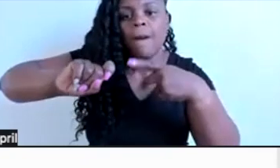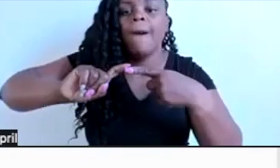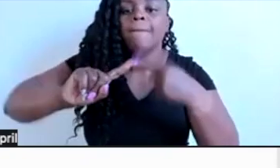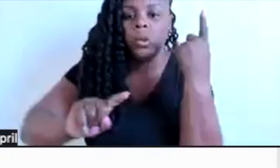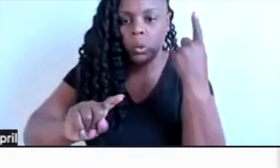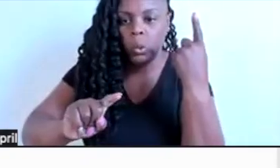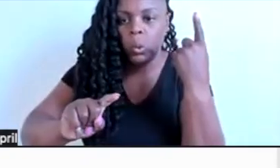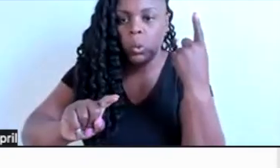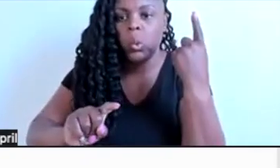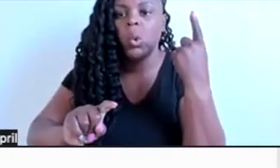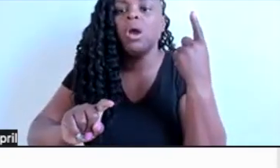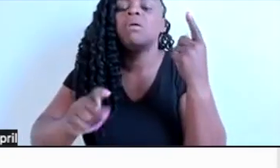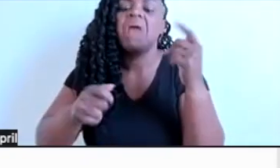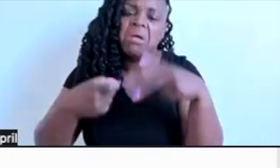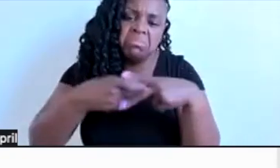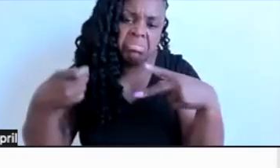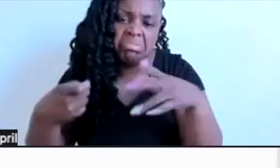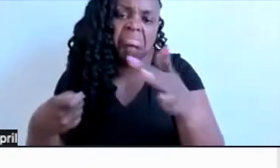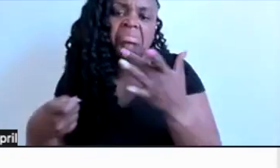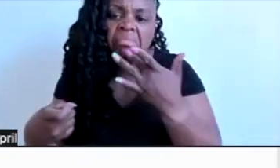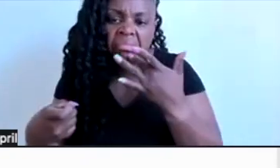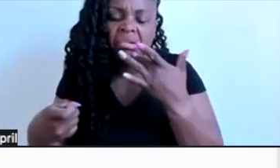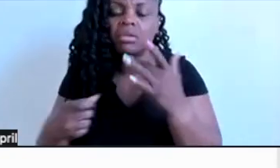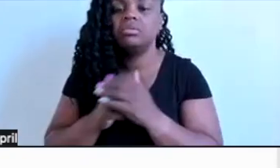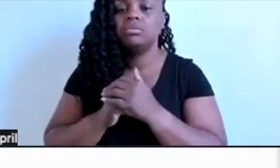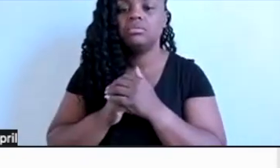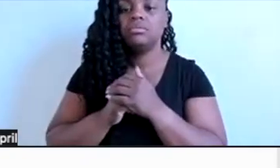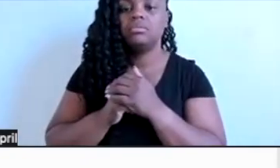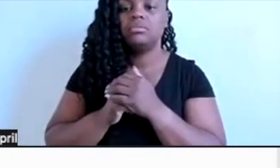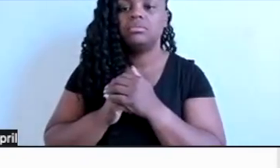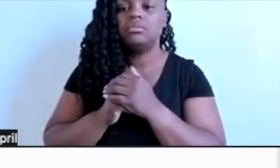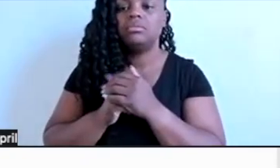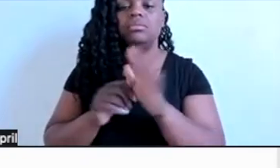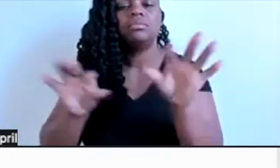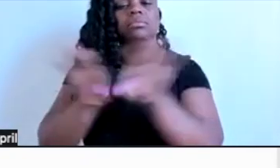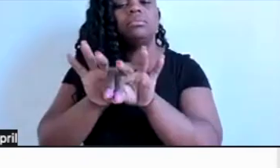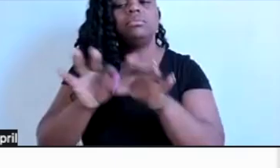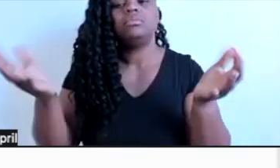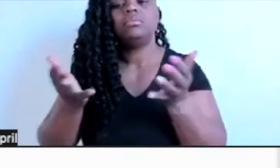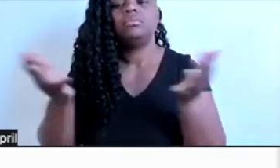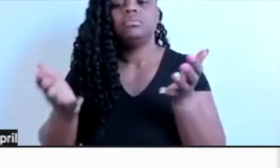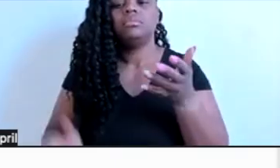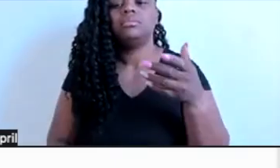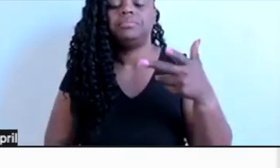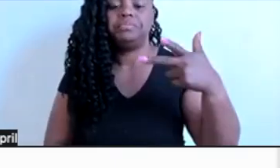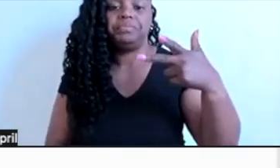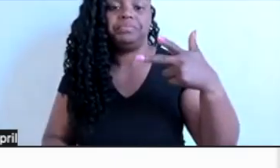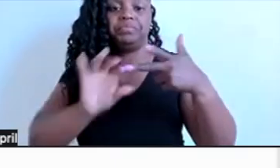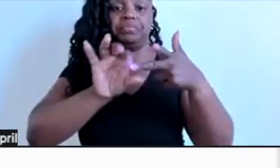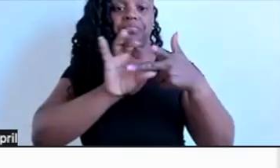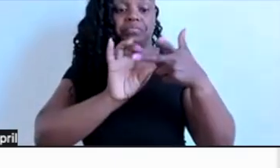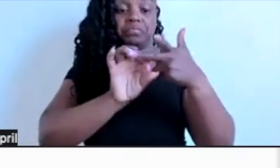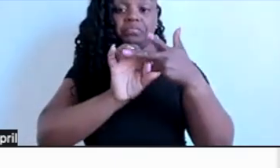the pin out of the handle. 4. The nozzle that you will unhook from its clamp and use to spray the dry